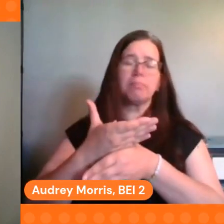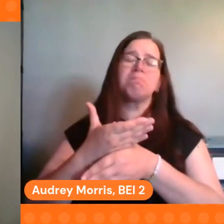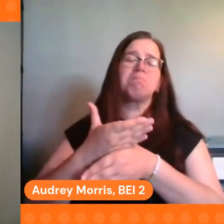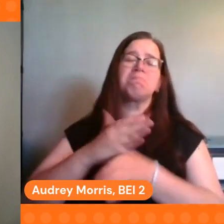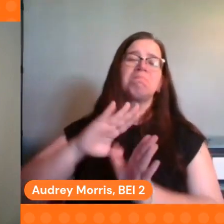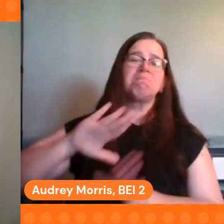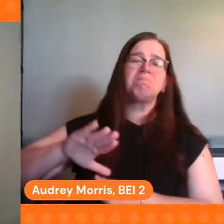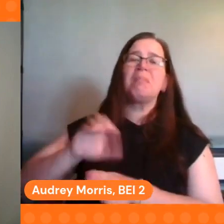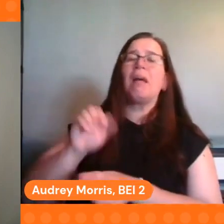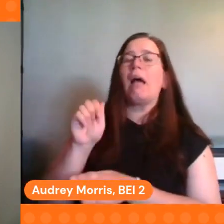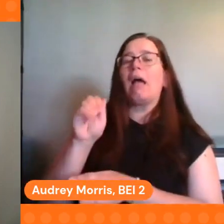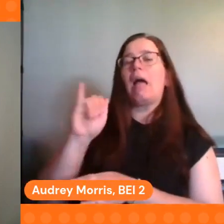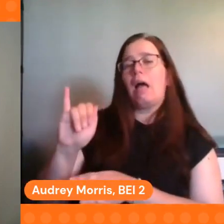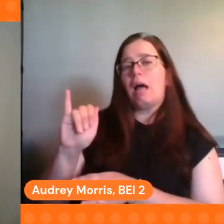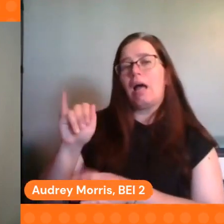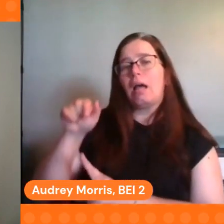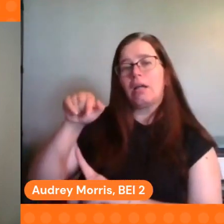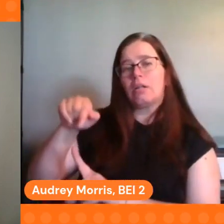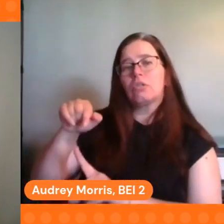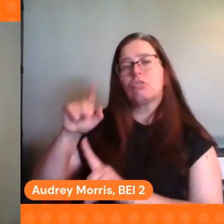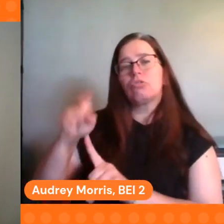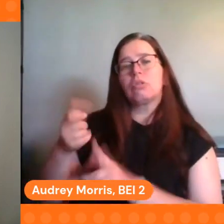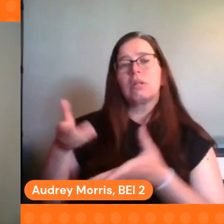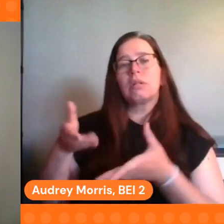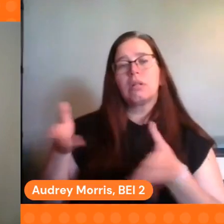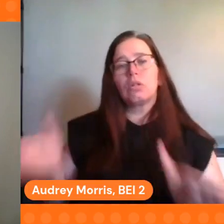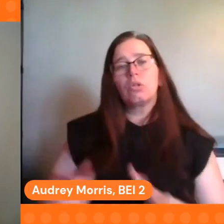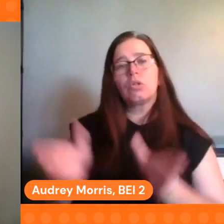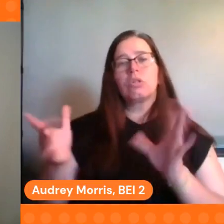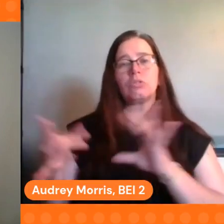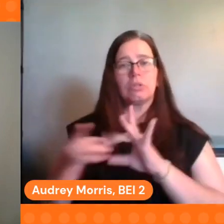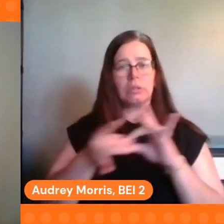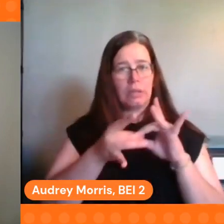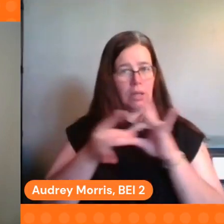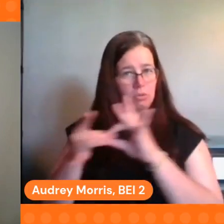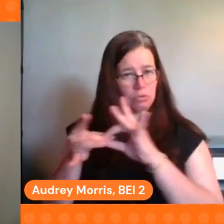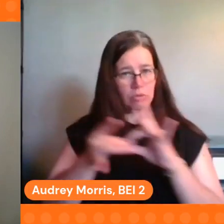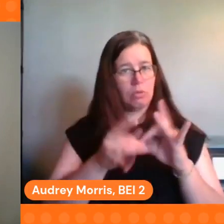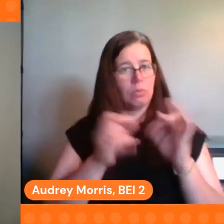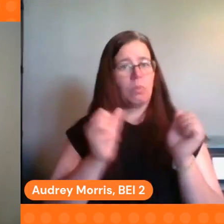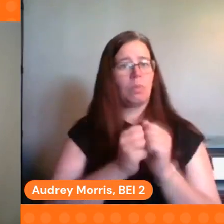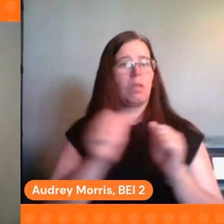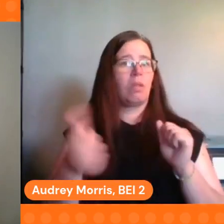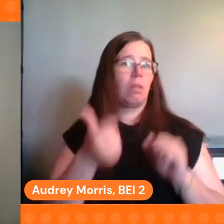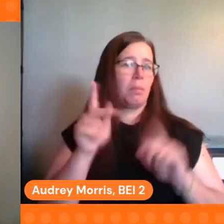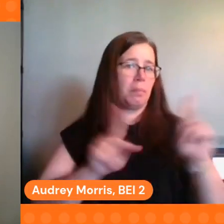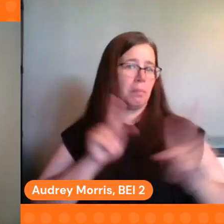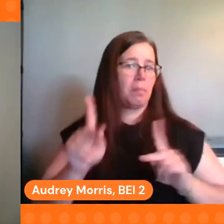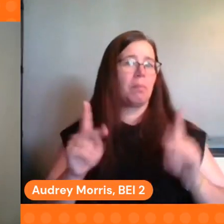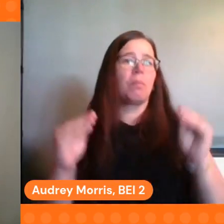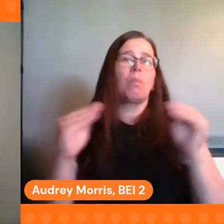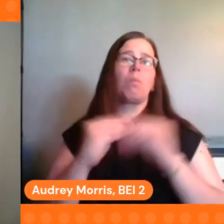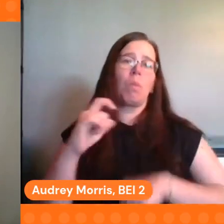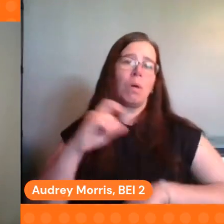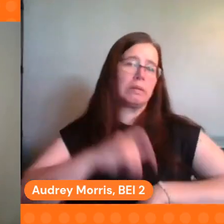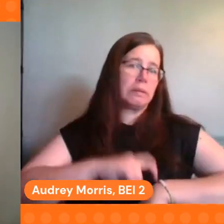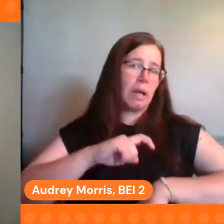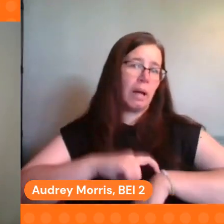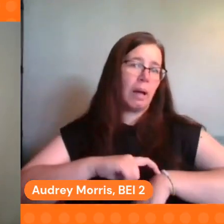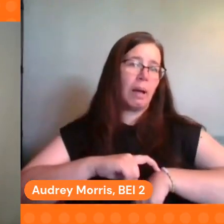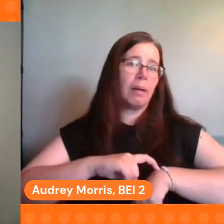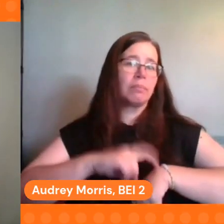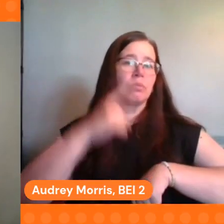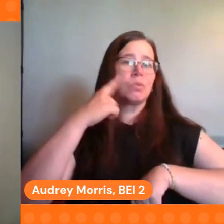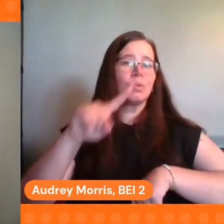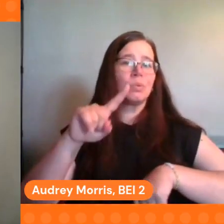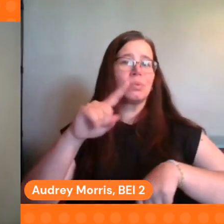actually enable more connection with fellow humans. So like getting more time to actually spend time